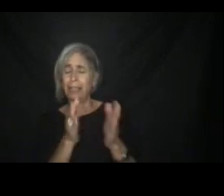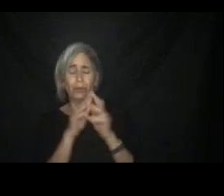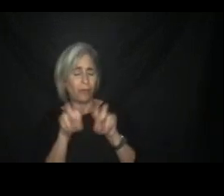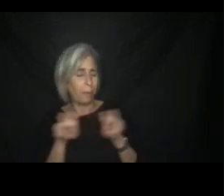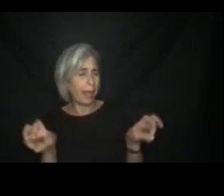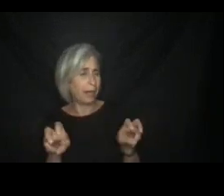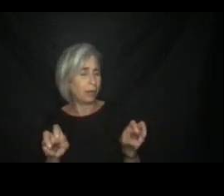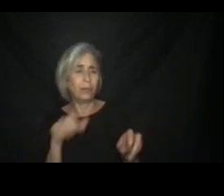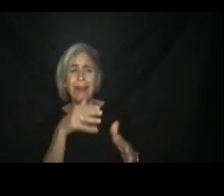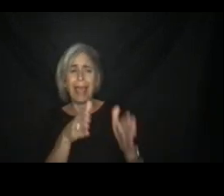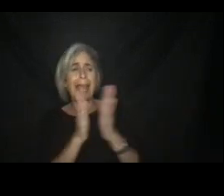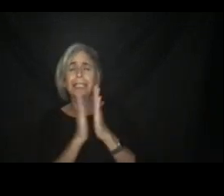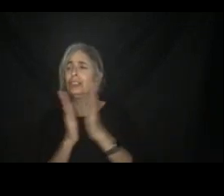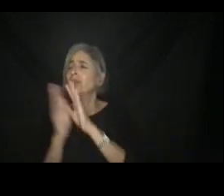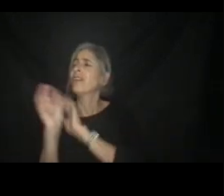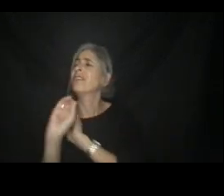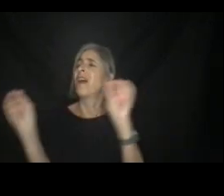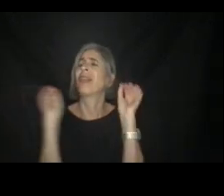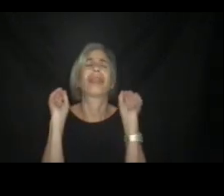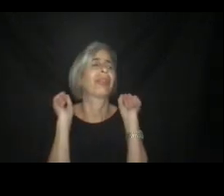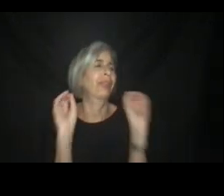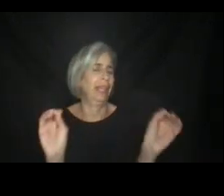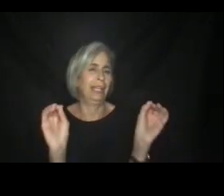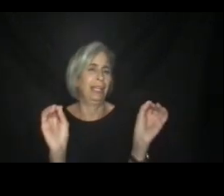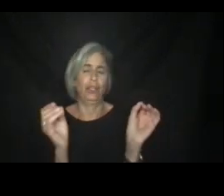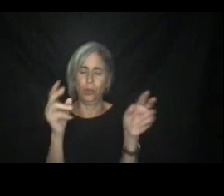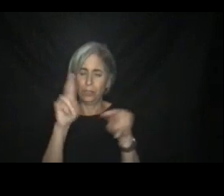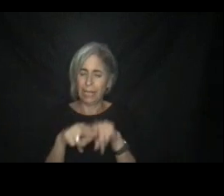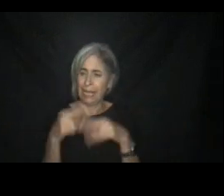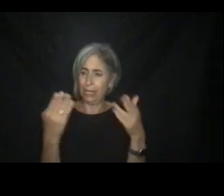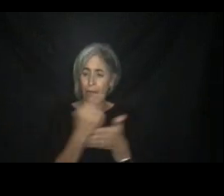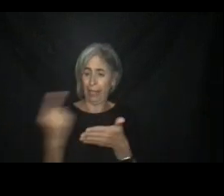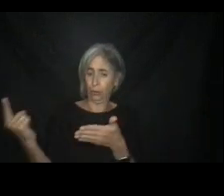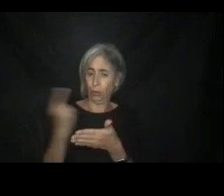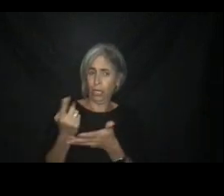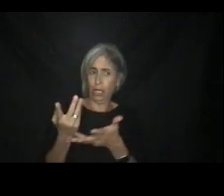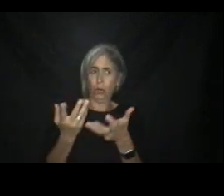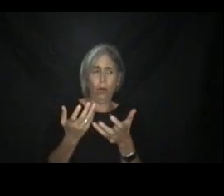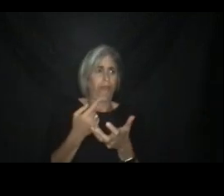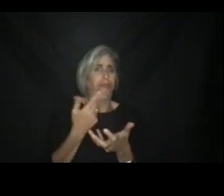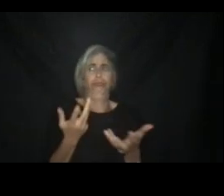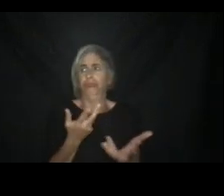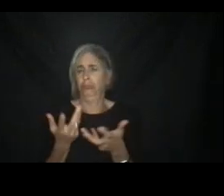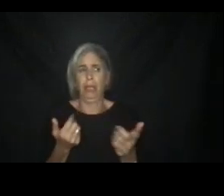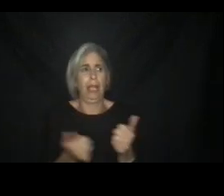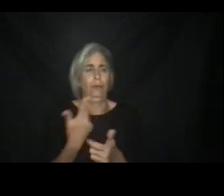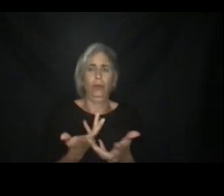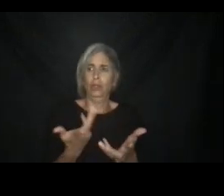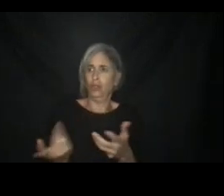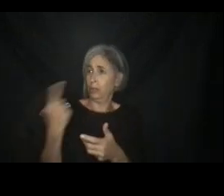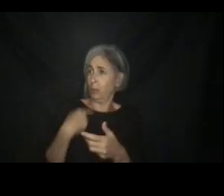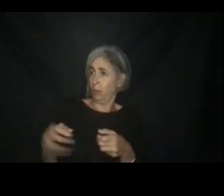your voice. We didn't ask you for nothing. And you sat here last week and went against everybody else when you said we had your vote.